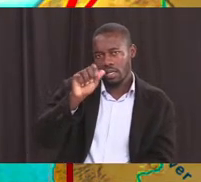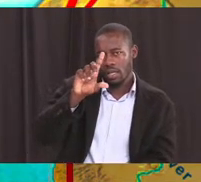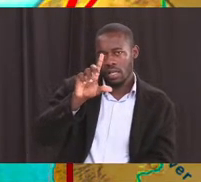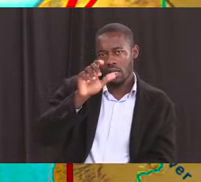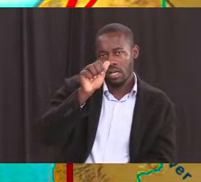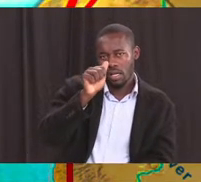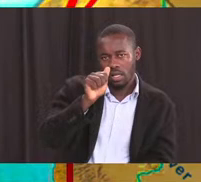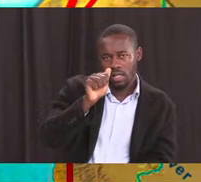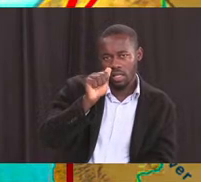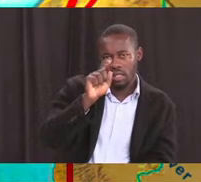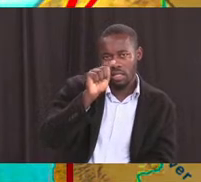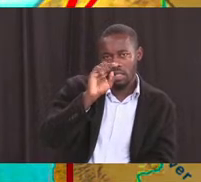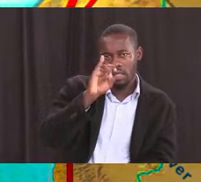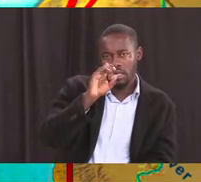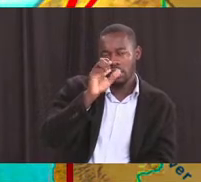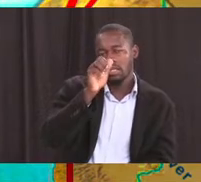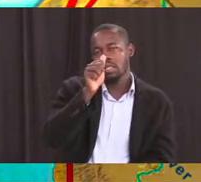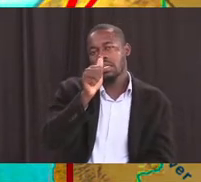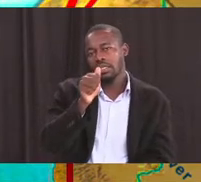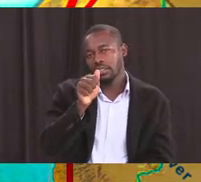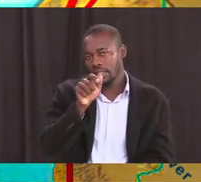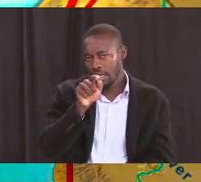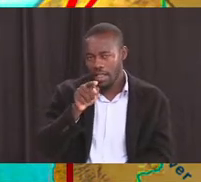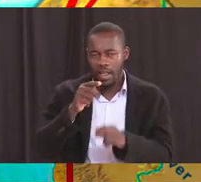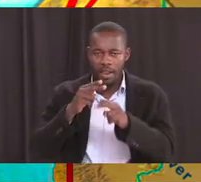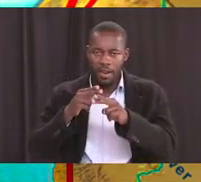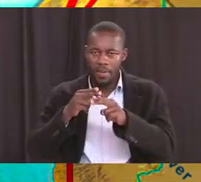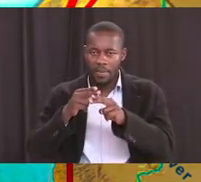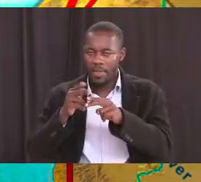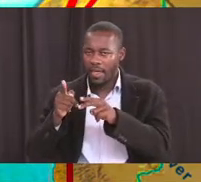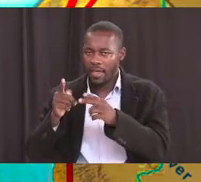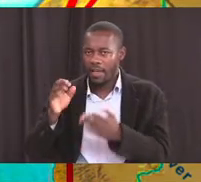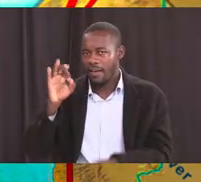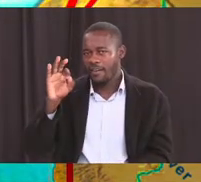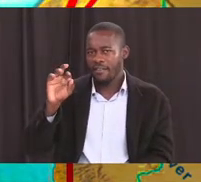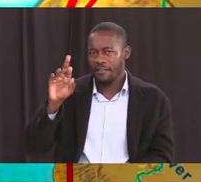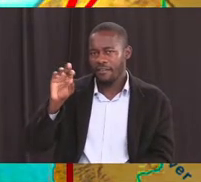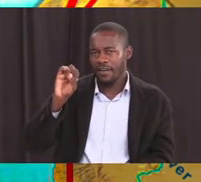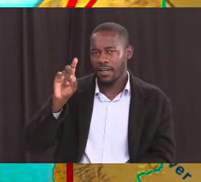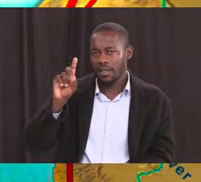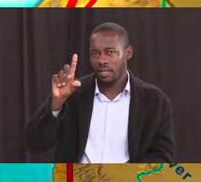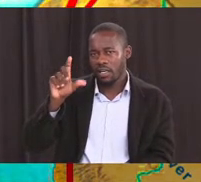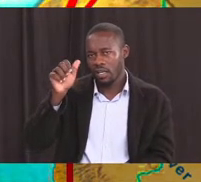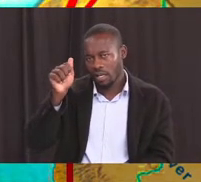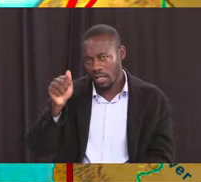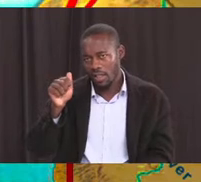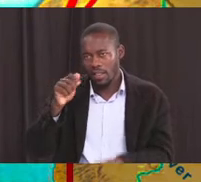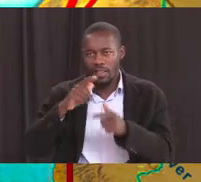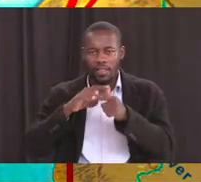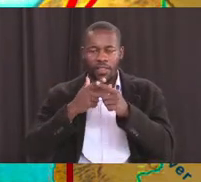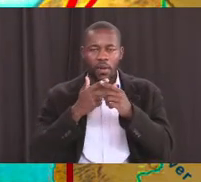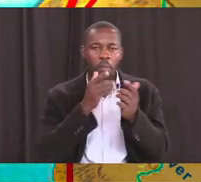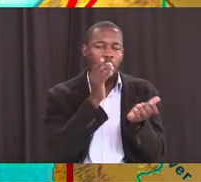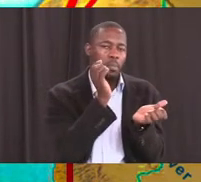on the outskirts of the pink is called Phrygia. And Paul wants to go to Asia, that